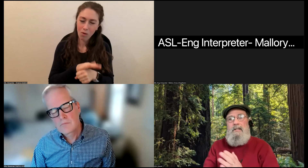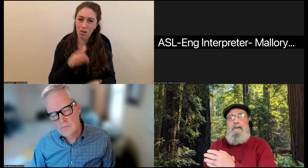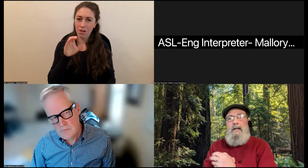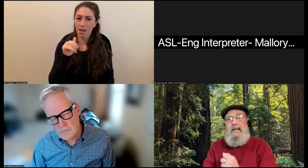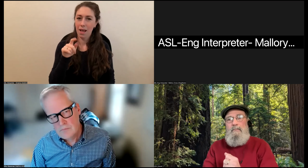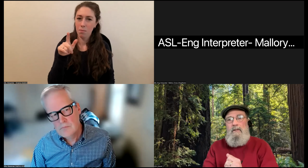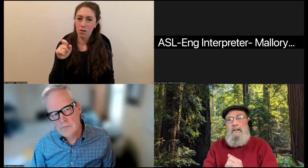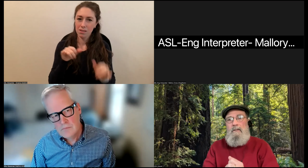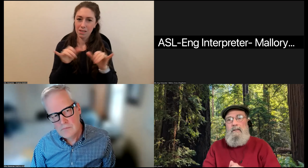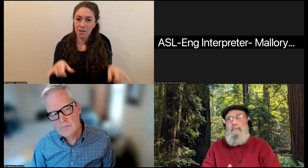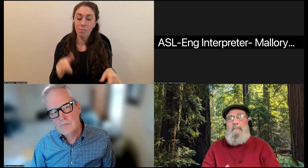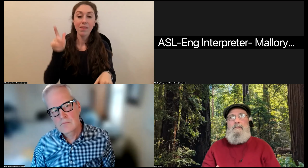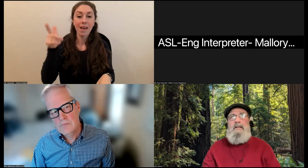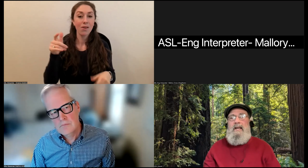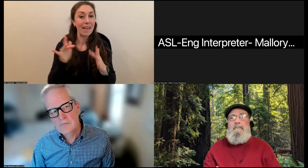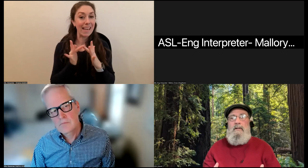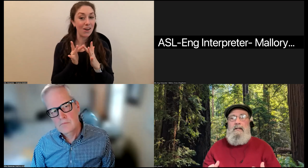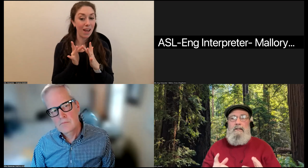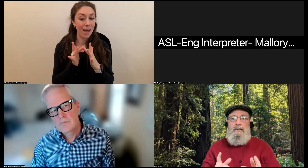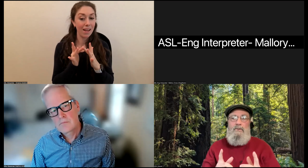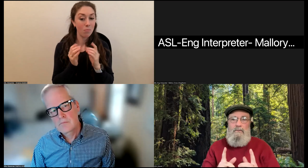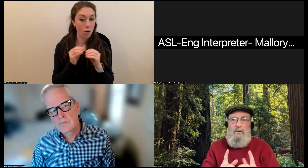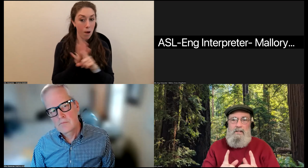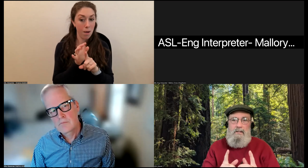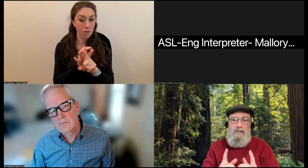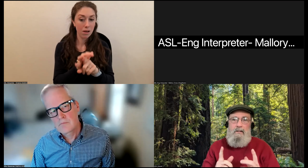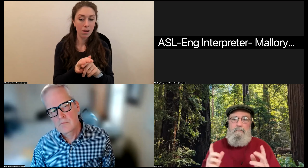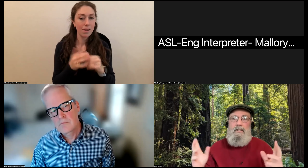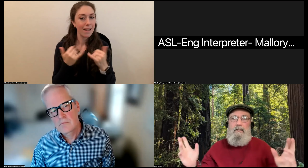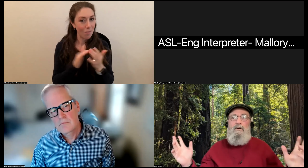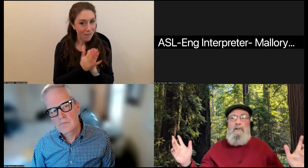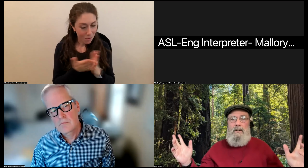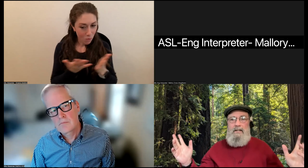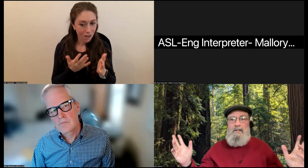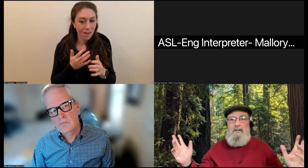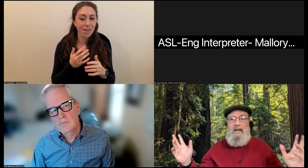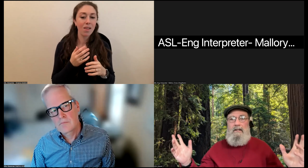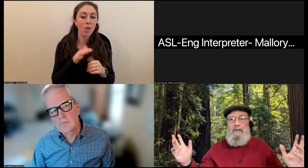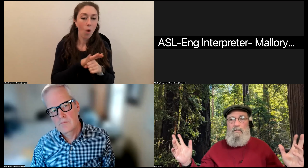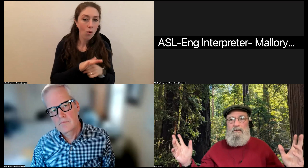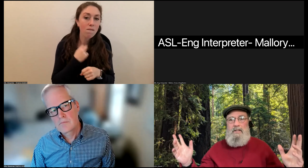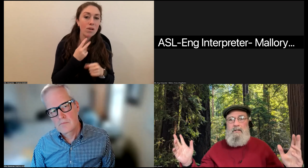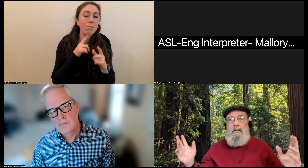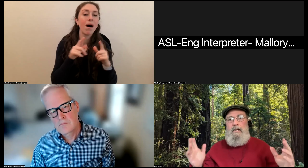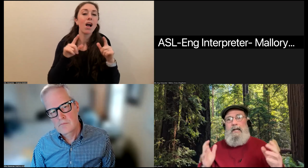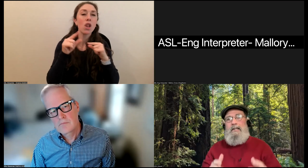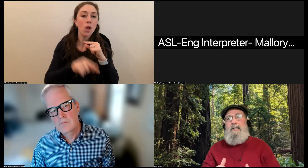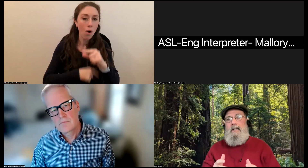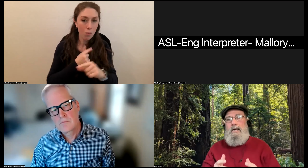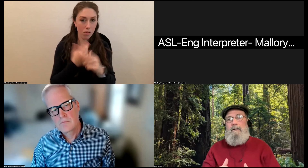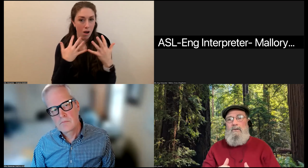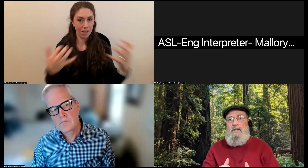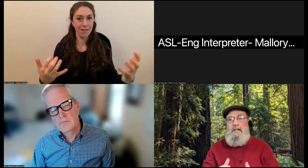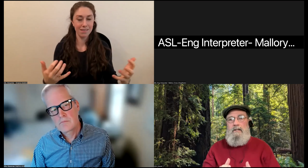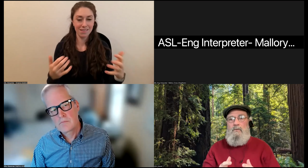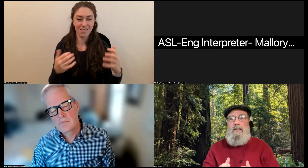But as the internet came along, the premise became local voices, but global audience. You've got global reach. And